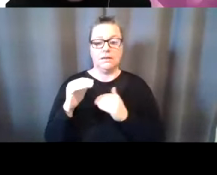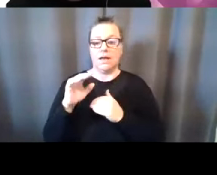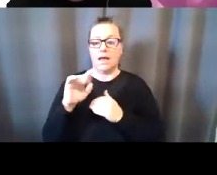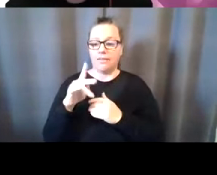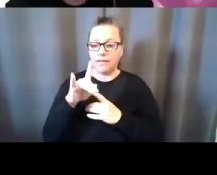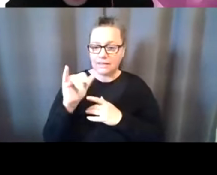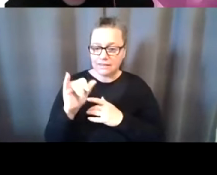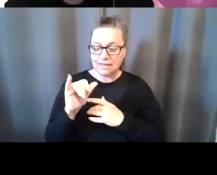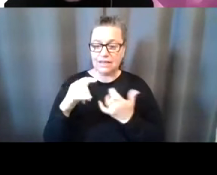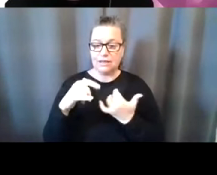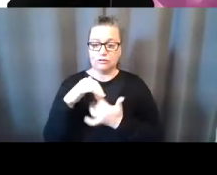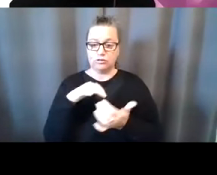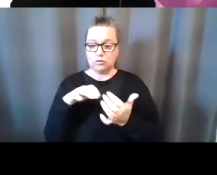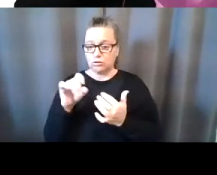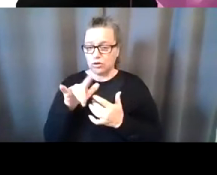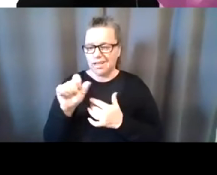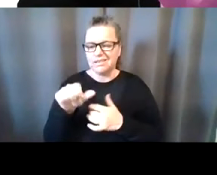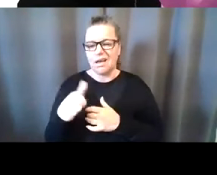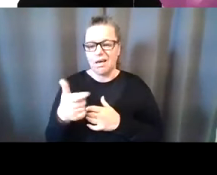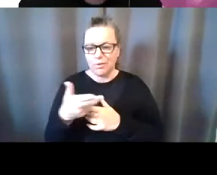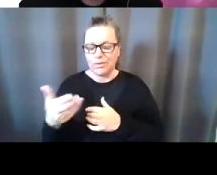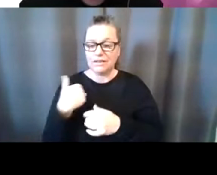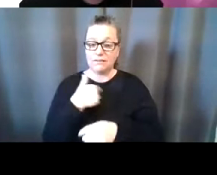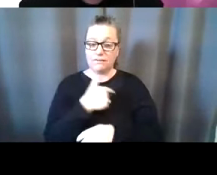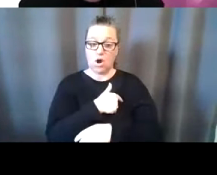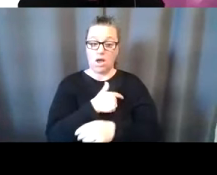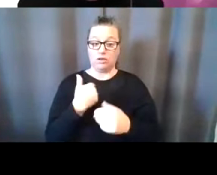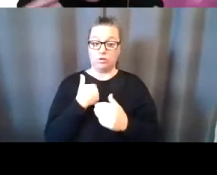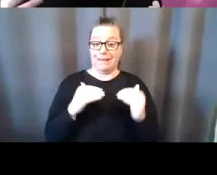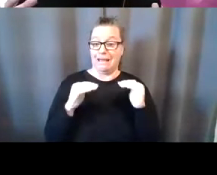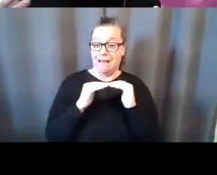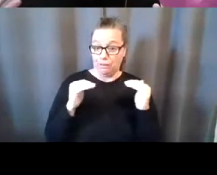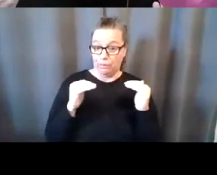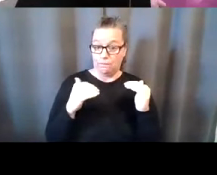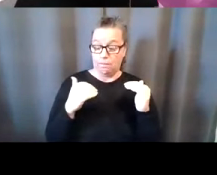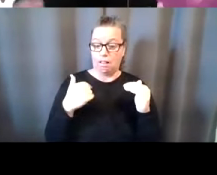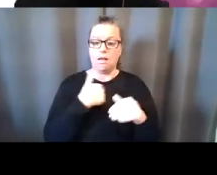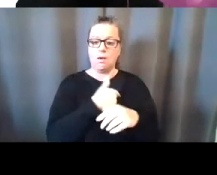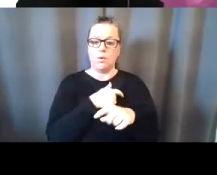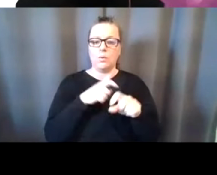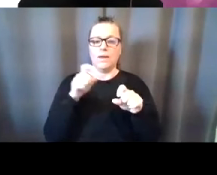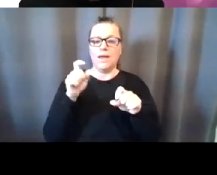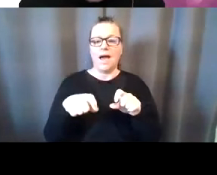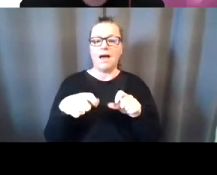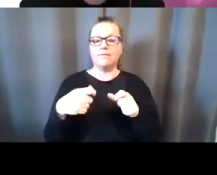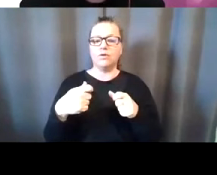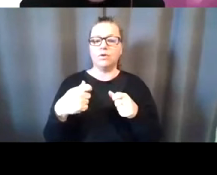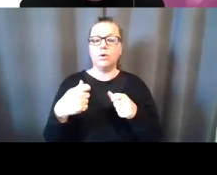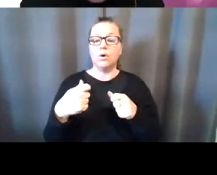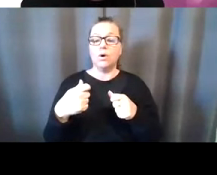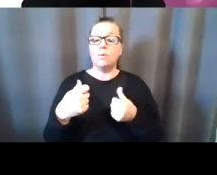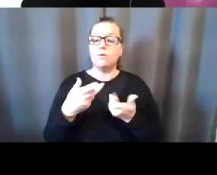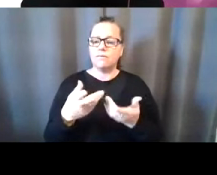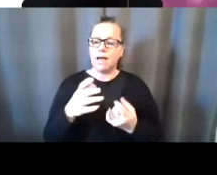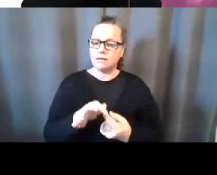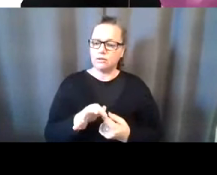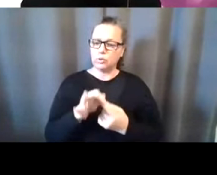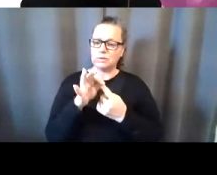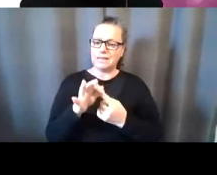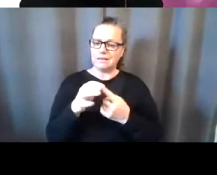class, and other dynamics. So in order for us to be equitable, we have to provide specific unique resources that support people